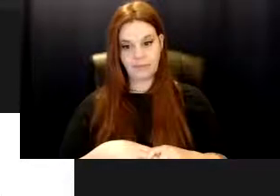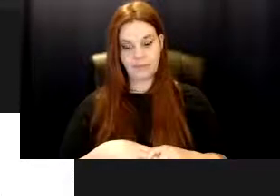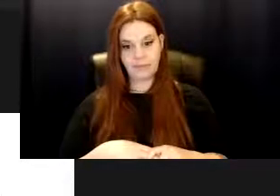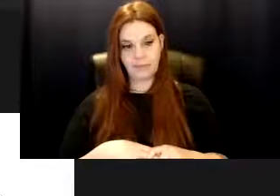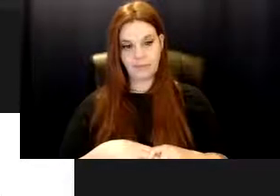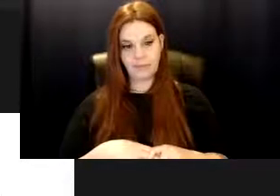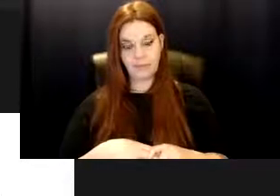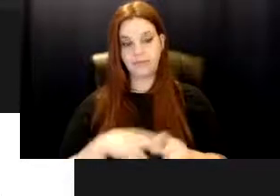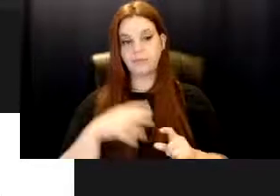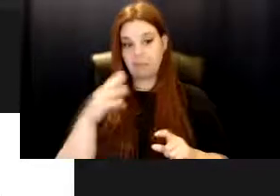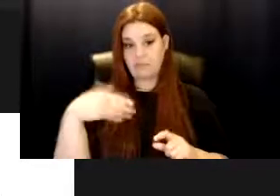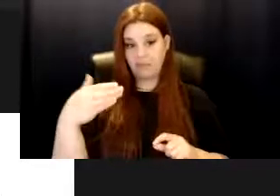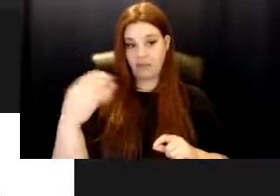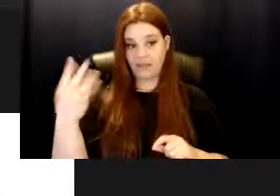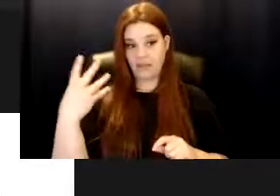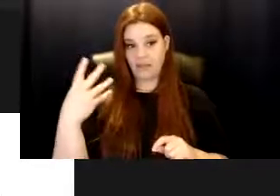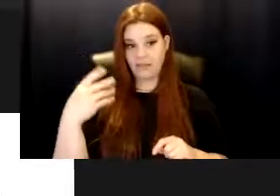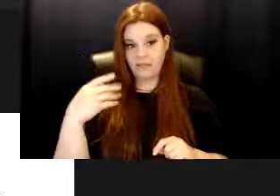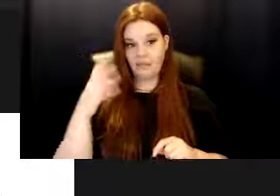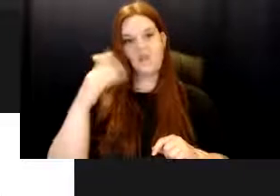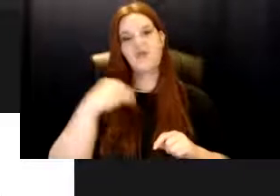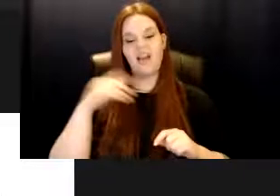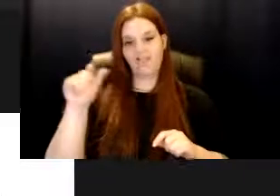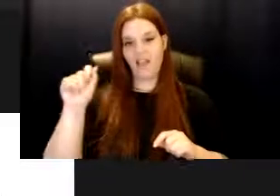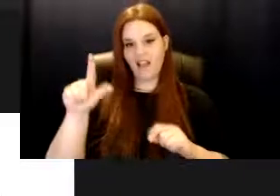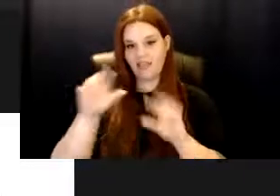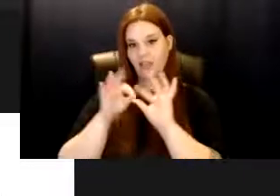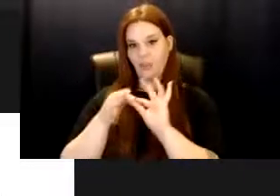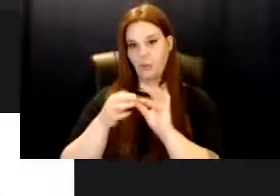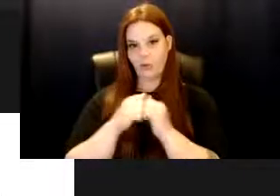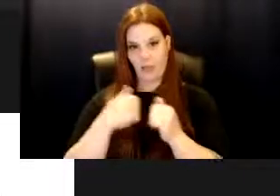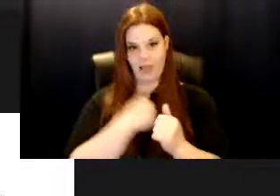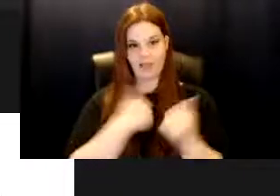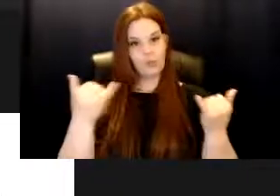And next slide, we'll have ASL interpreters with us today.